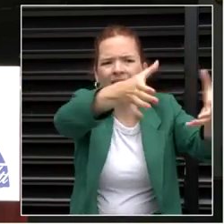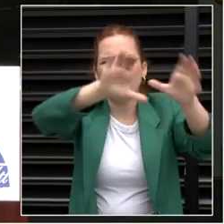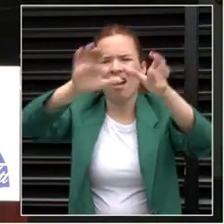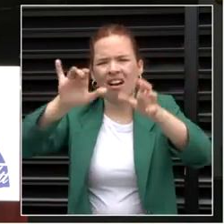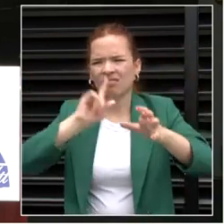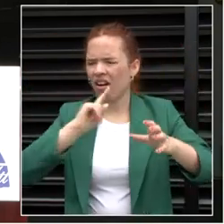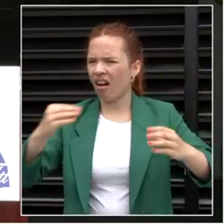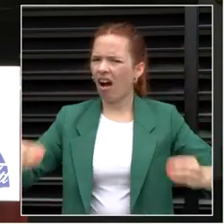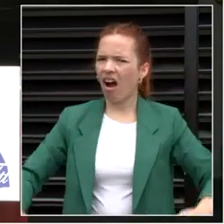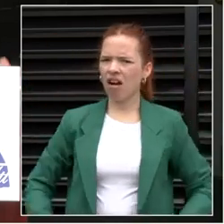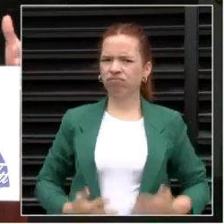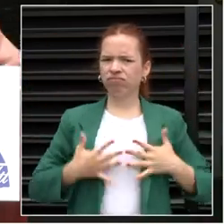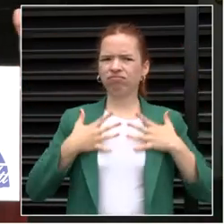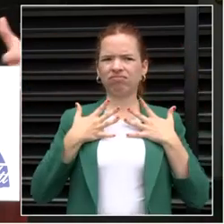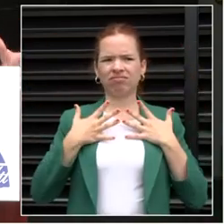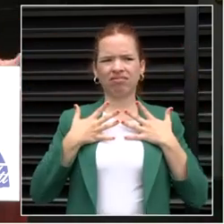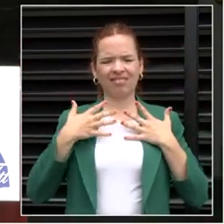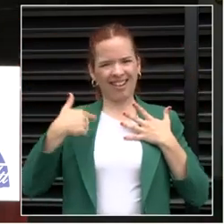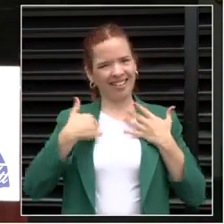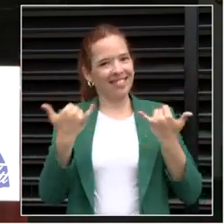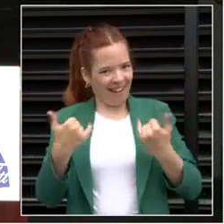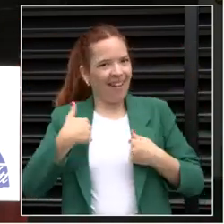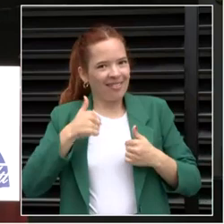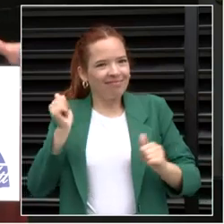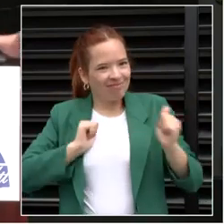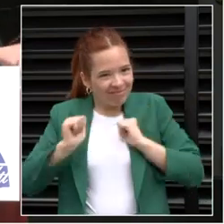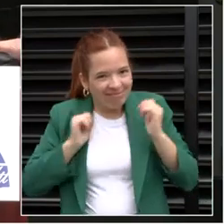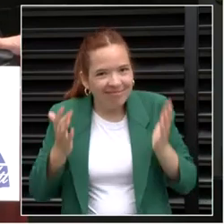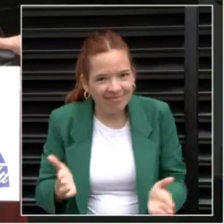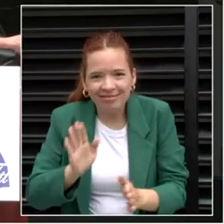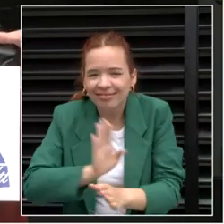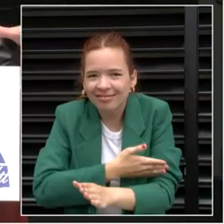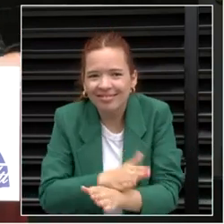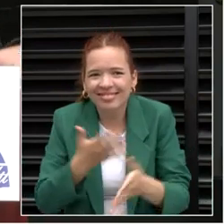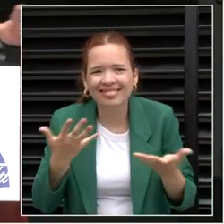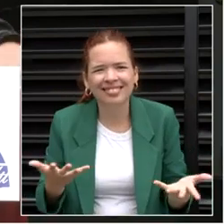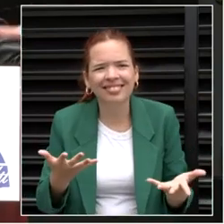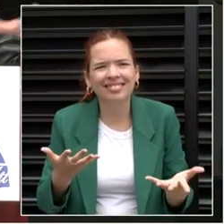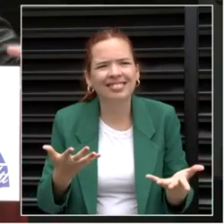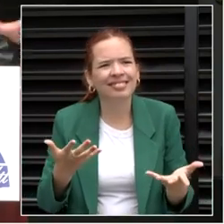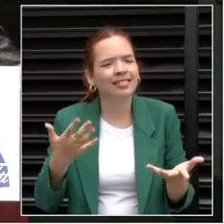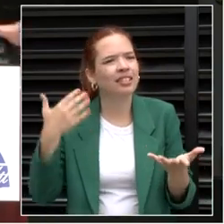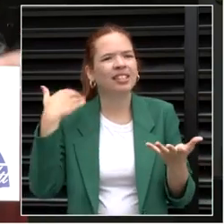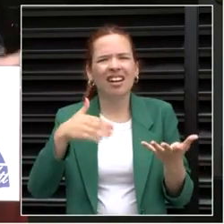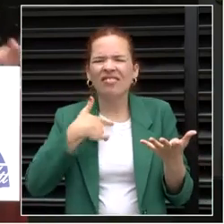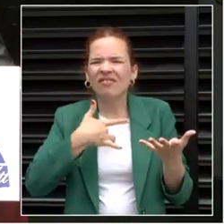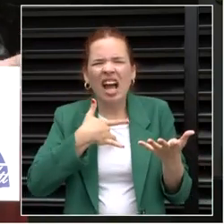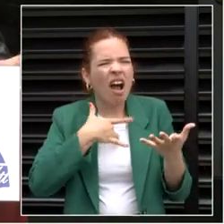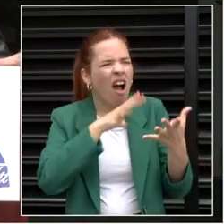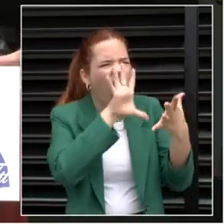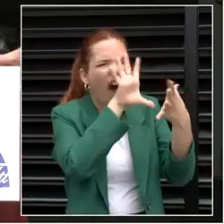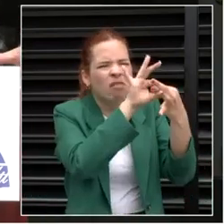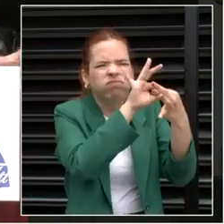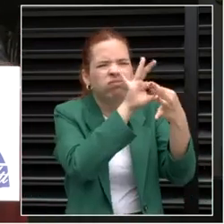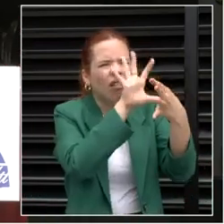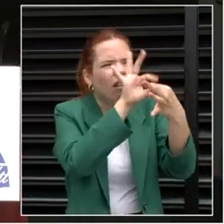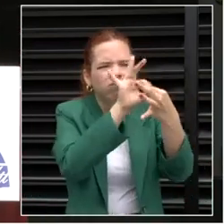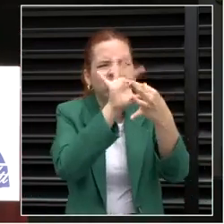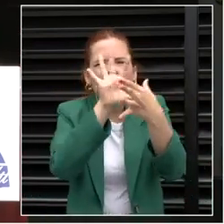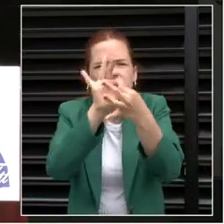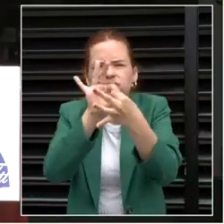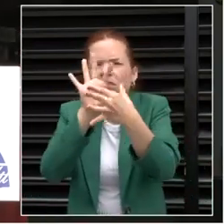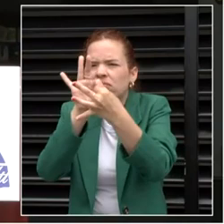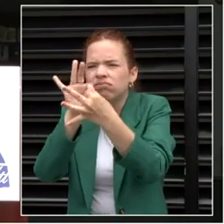And that feeling of being in this sort of tribe, like we were all in on this big secret that